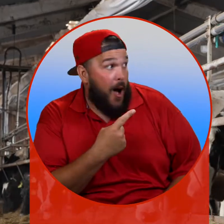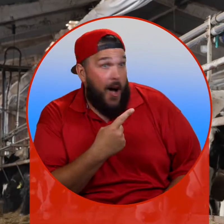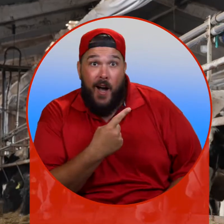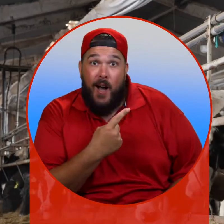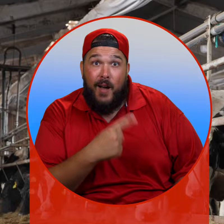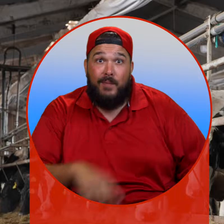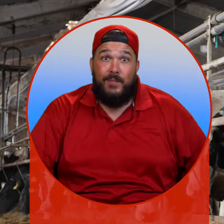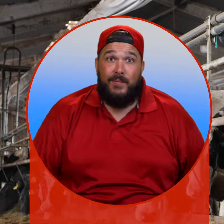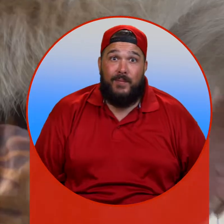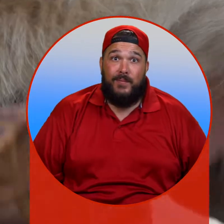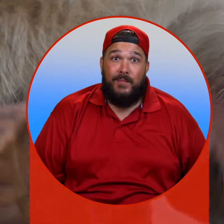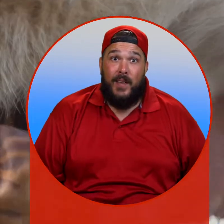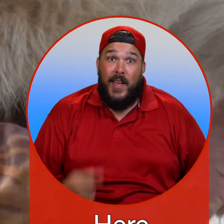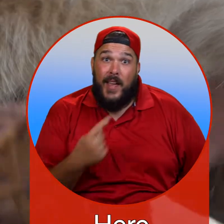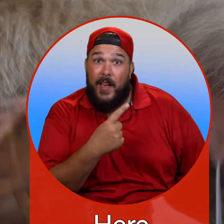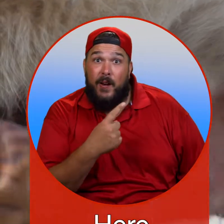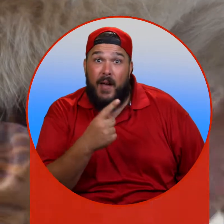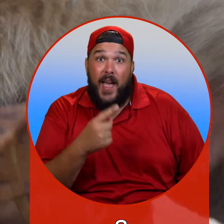farm.